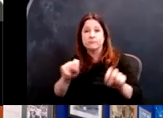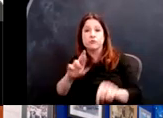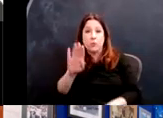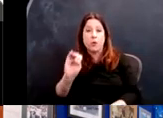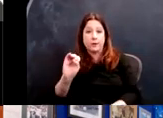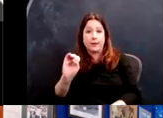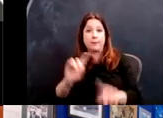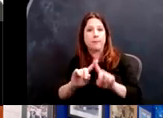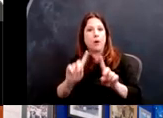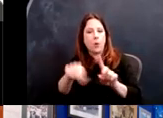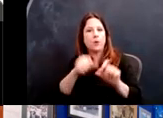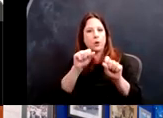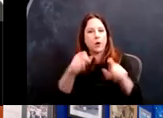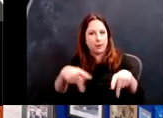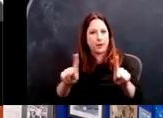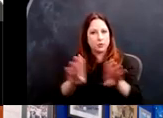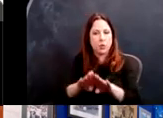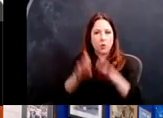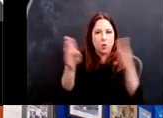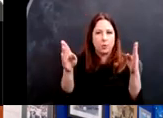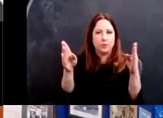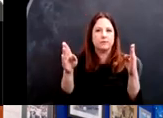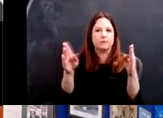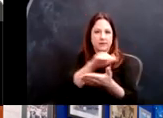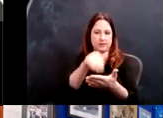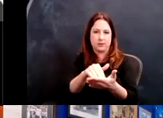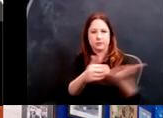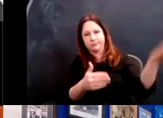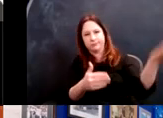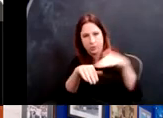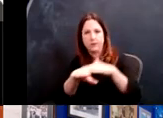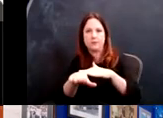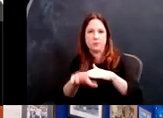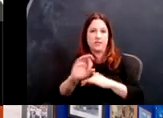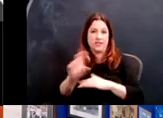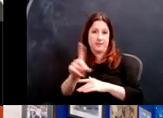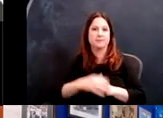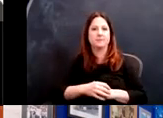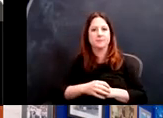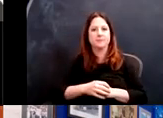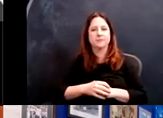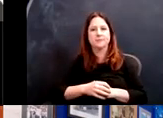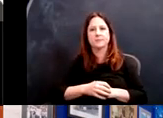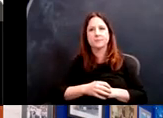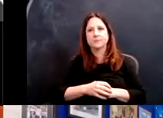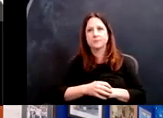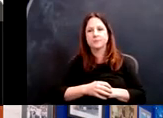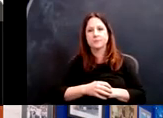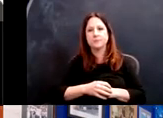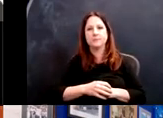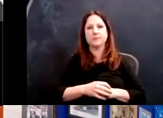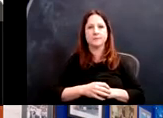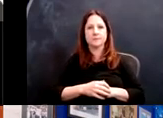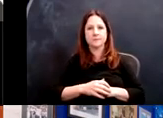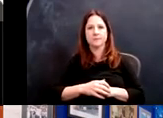able to physically open our centers, that's what we did. But you can look at something like this, and here's